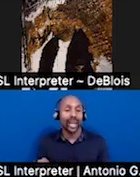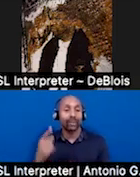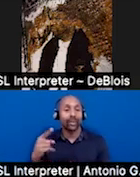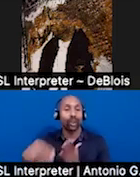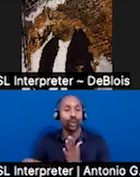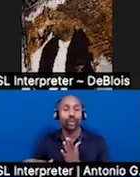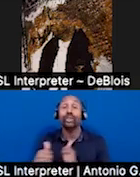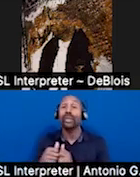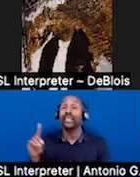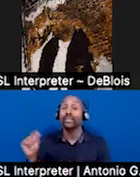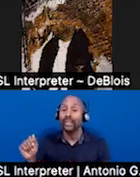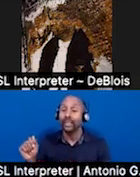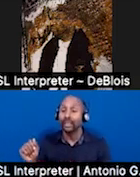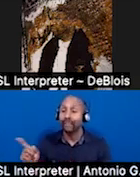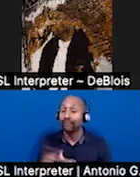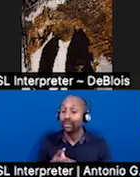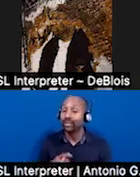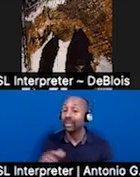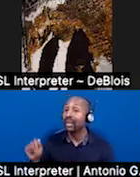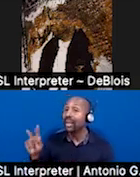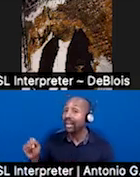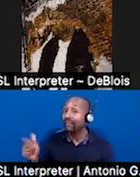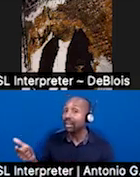to chime in on this question.